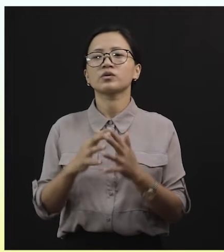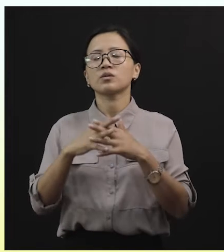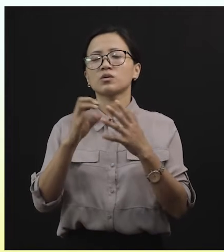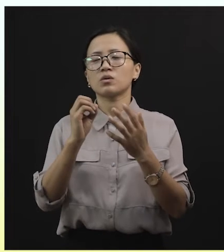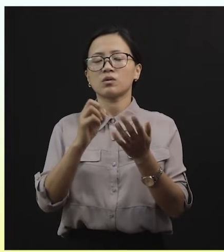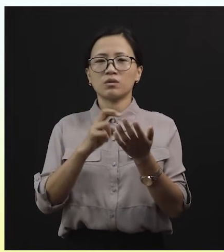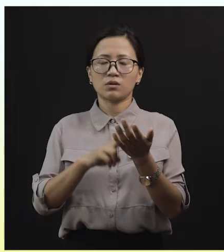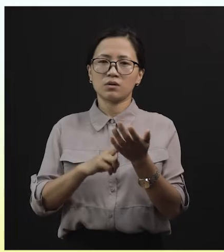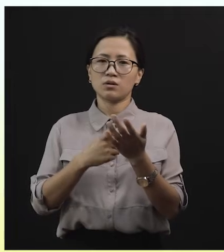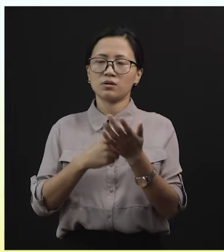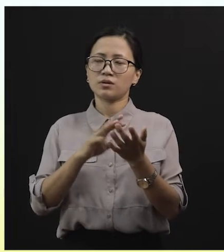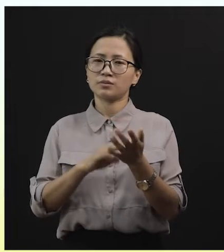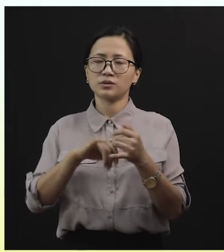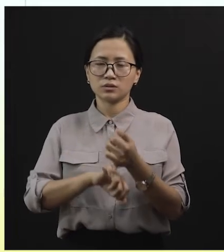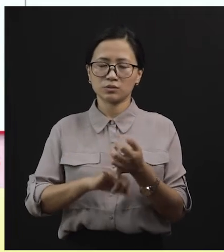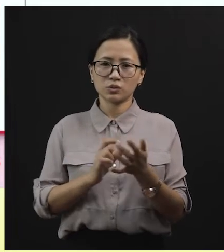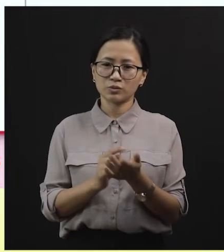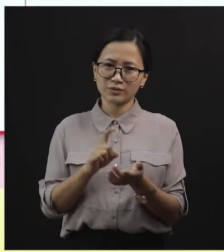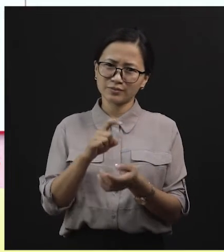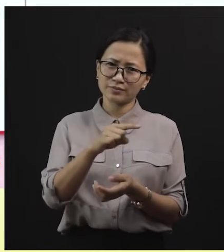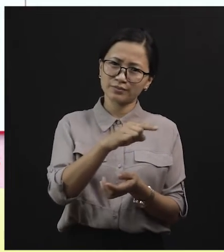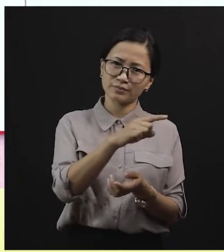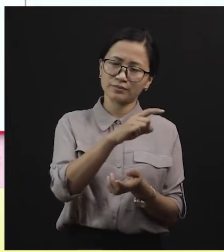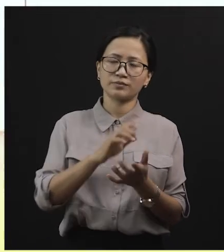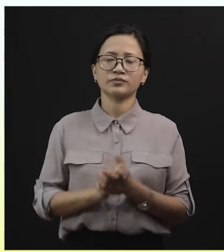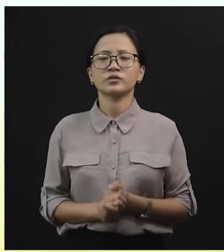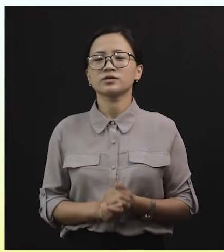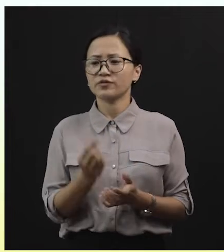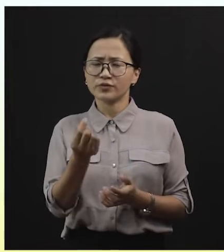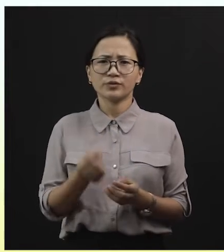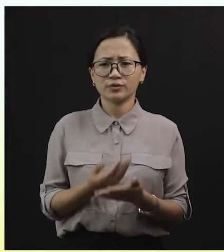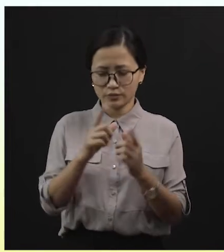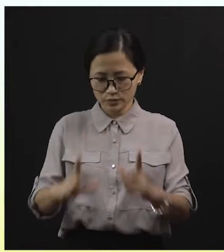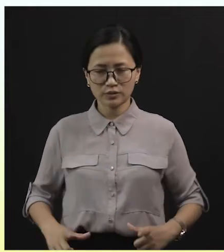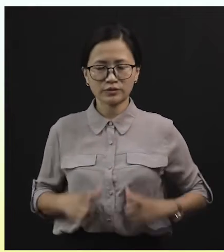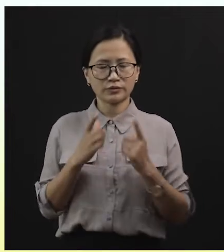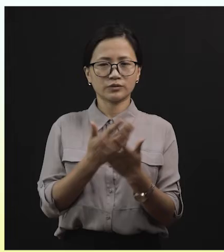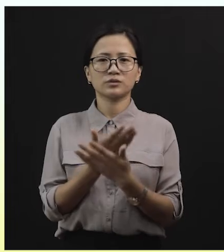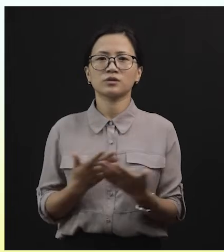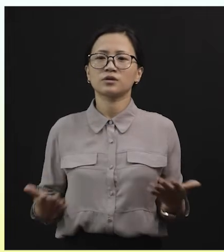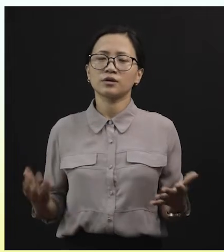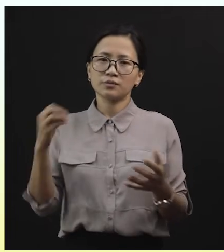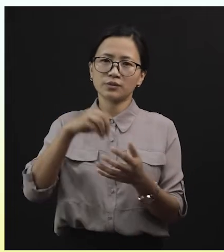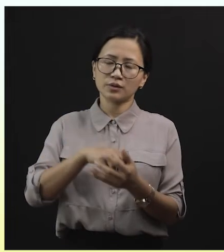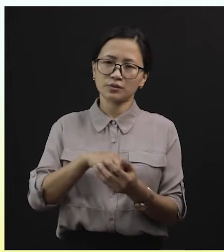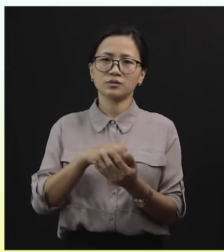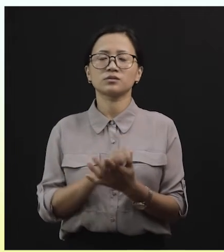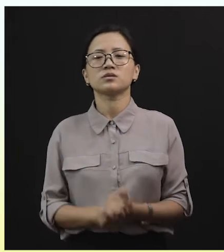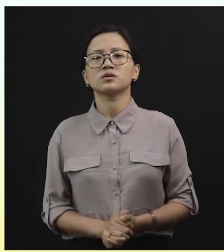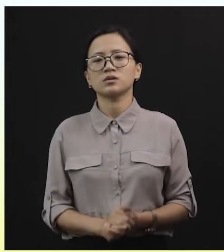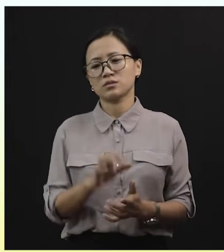W-O-R-M-S. Worms. So these are just some few living things, living organisms that I have mentioned. You